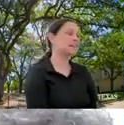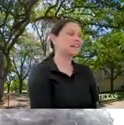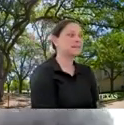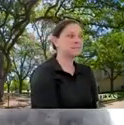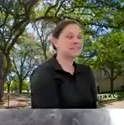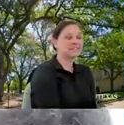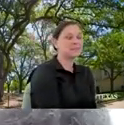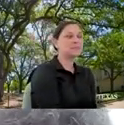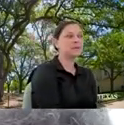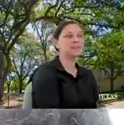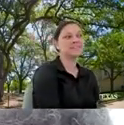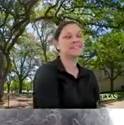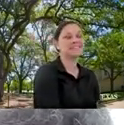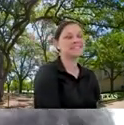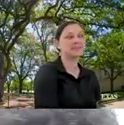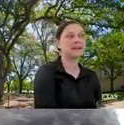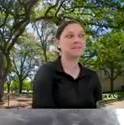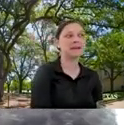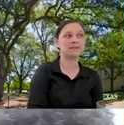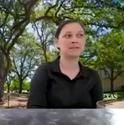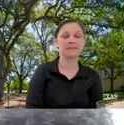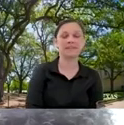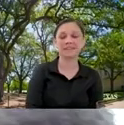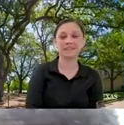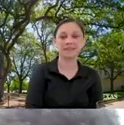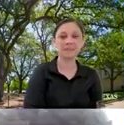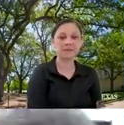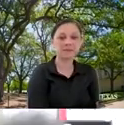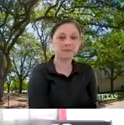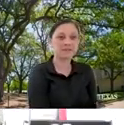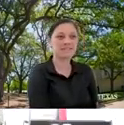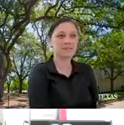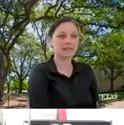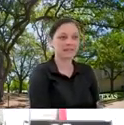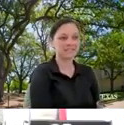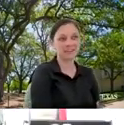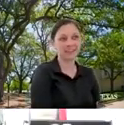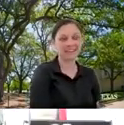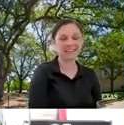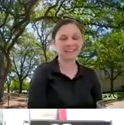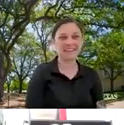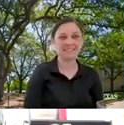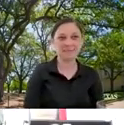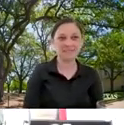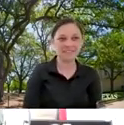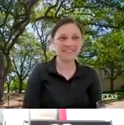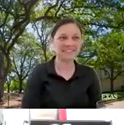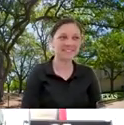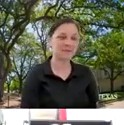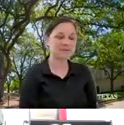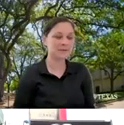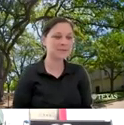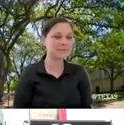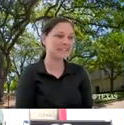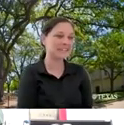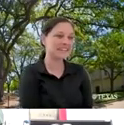Jamboard is one word to describe how you're feeling about our strategic plan journey. As we start this